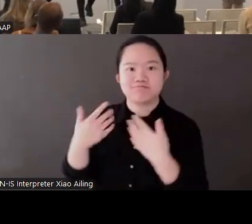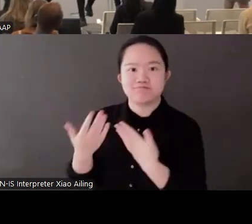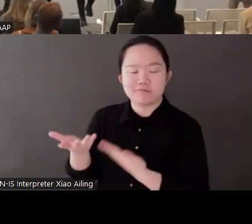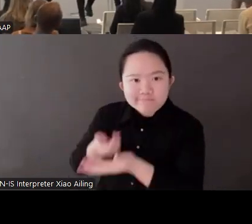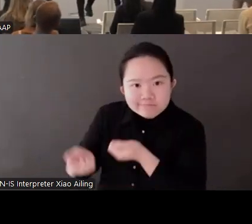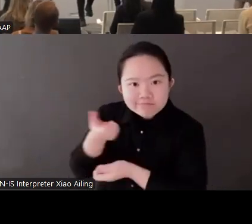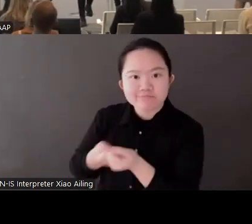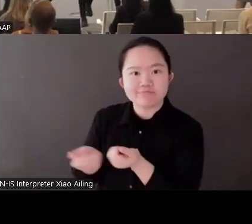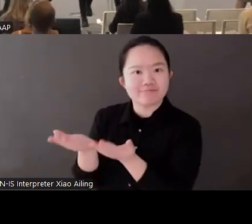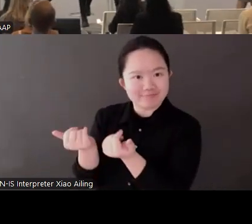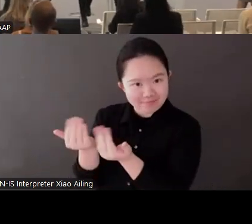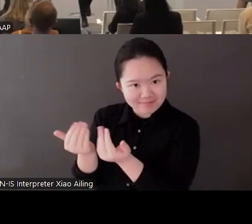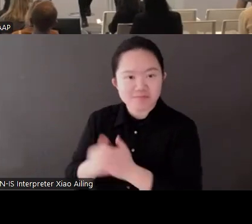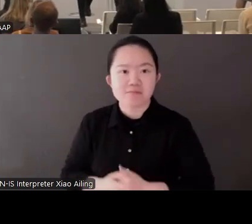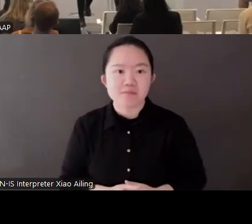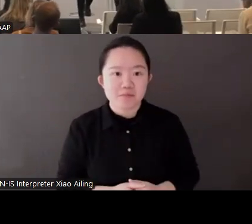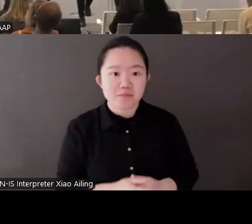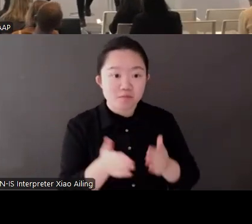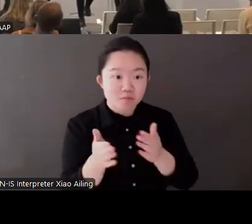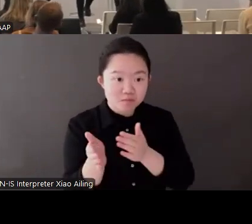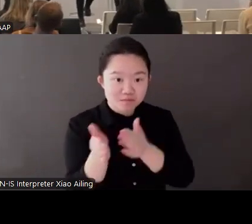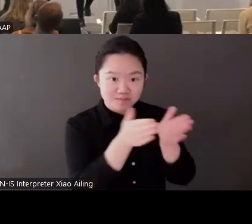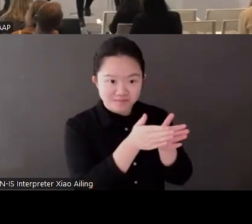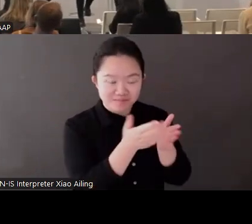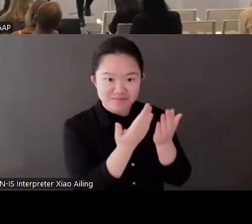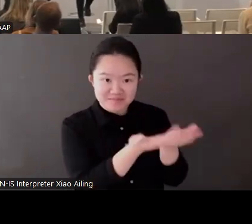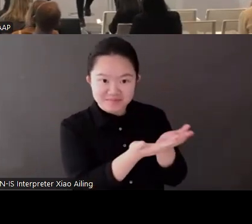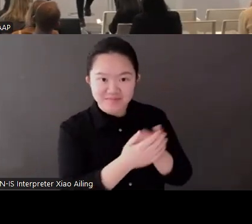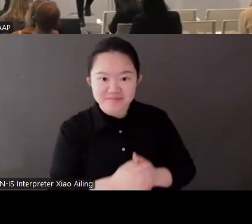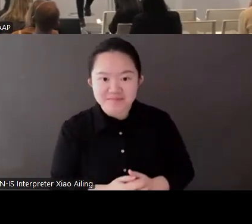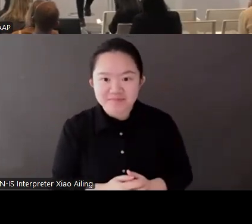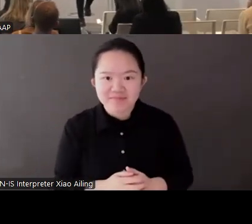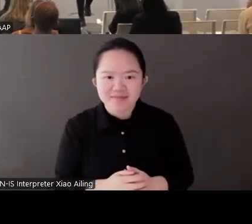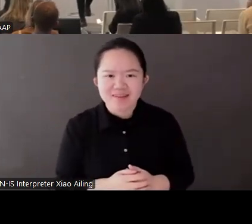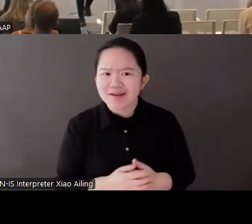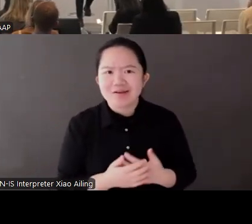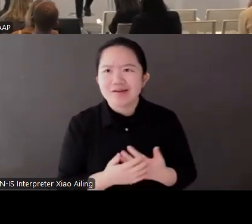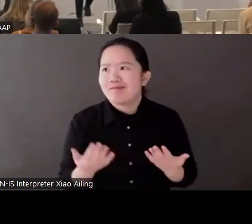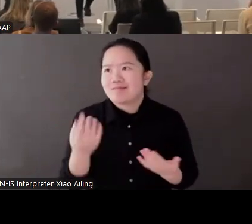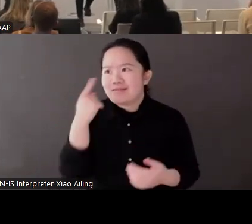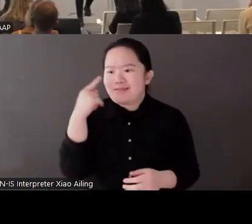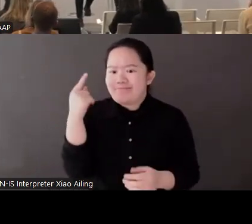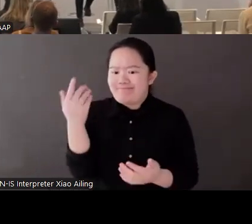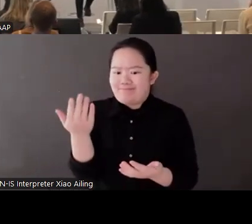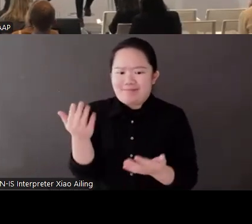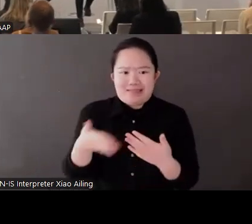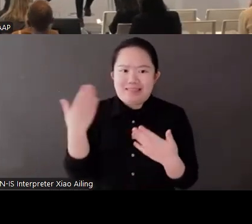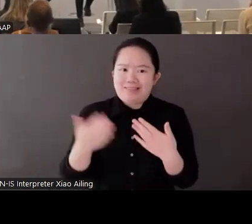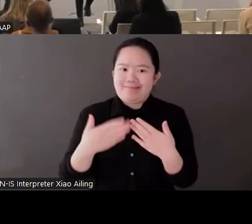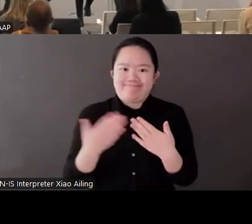Timo? Yeah, I don't know. I don't see it as difficult at all. So that was